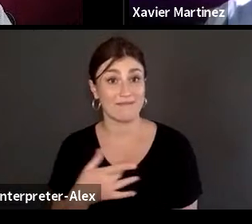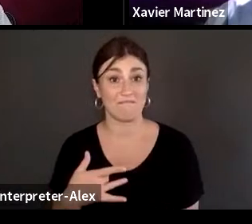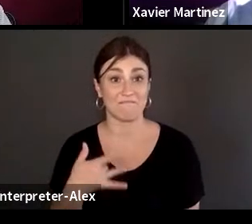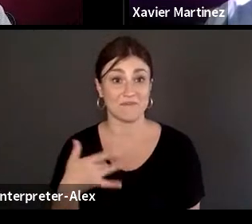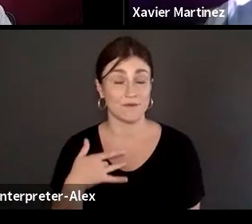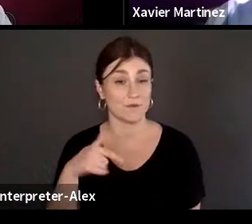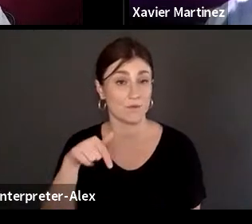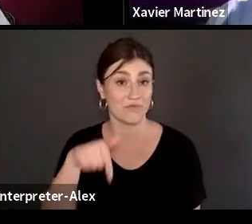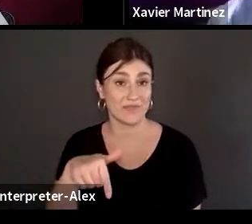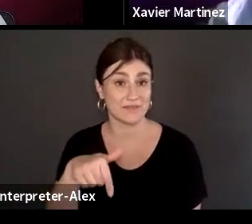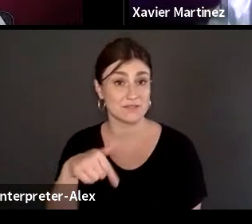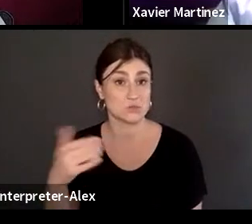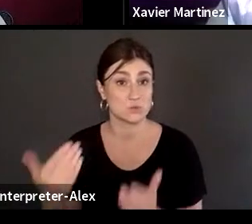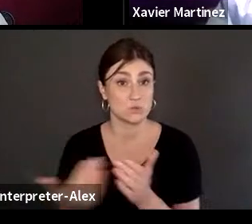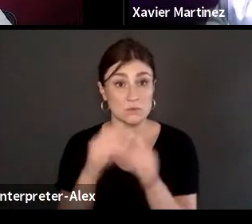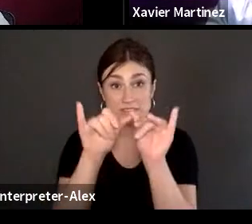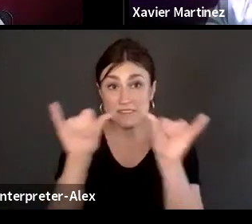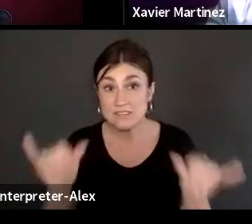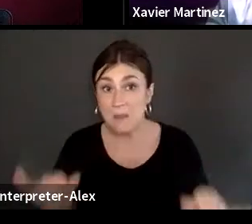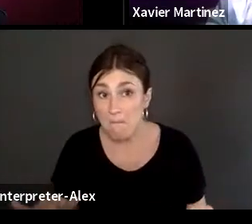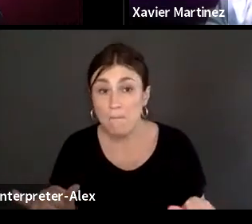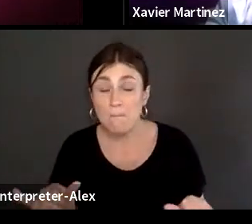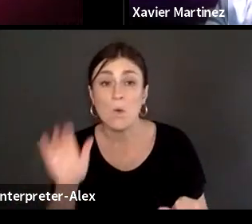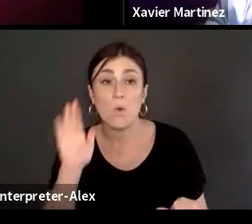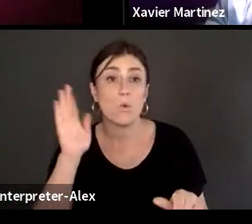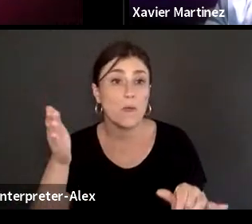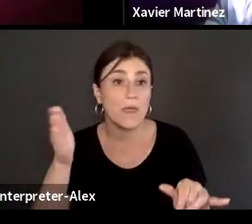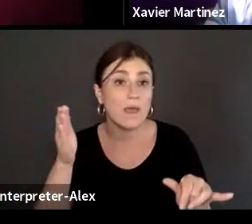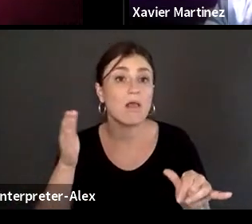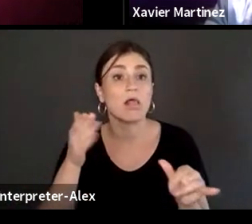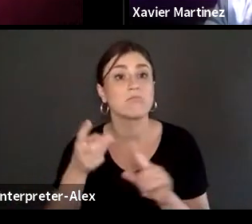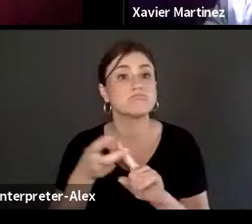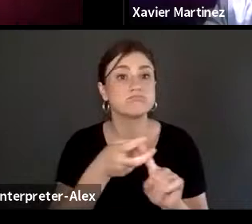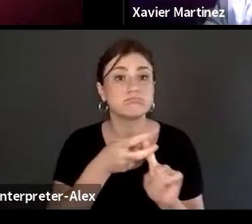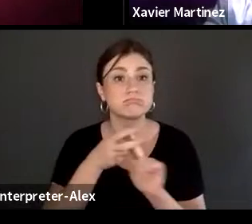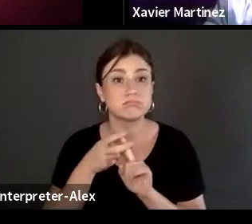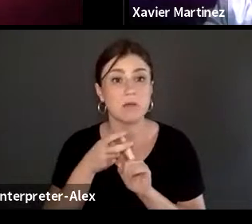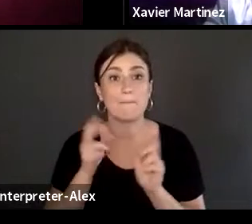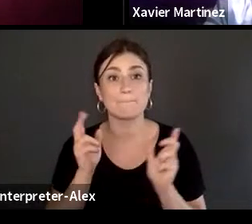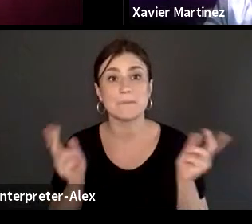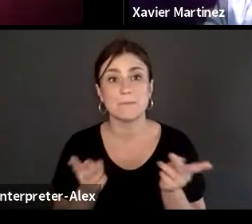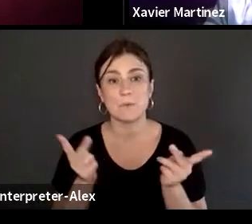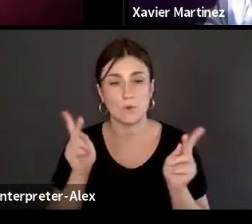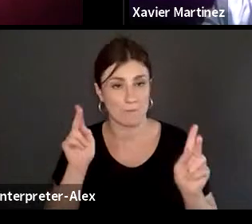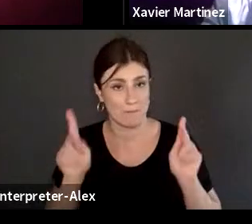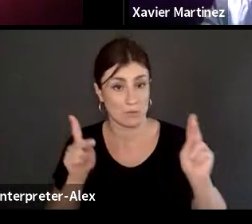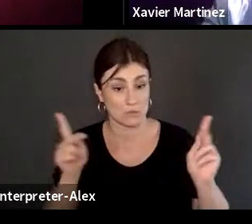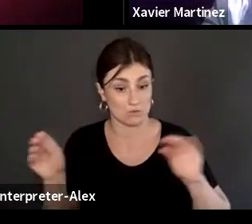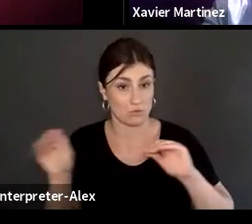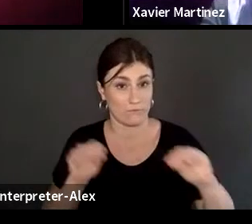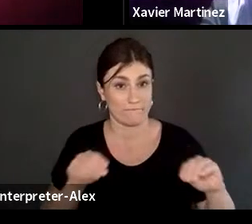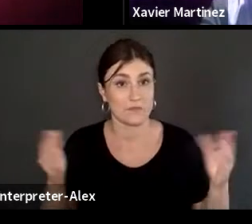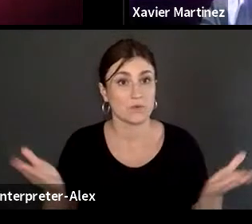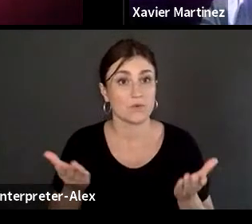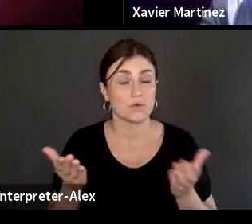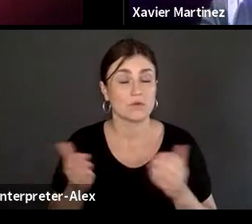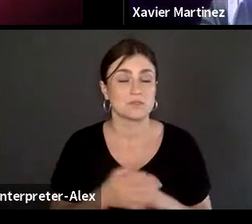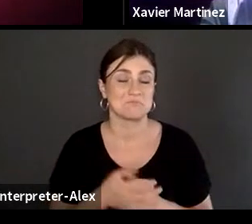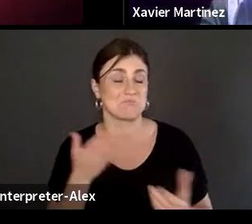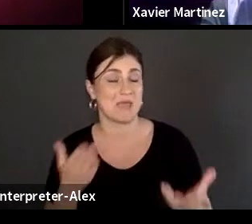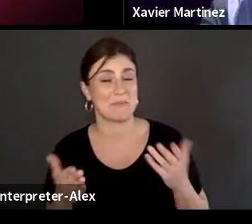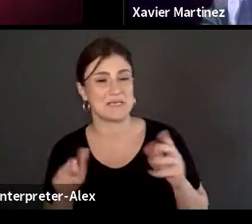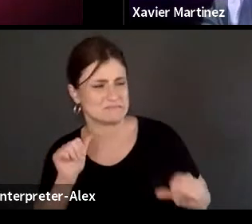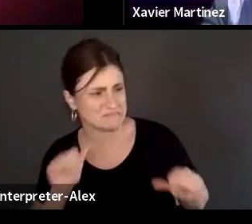Espanola, allow people to move that we're leery with our internet connections and